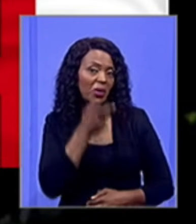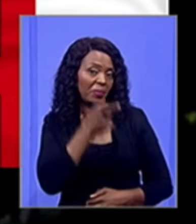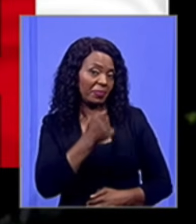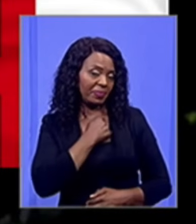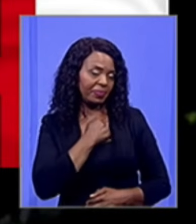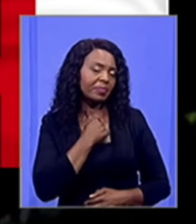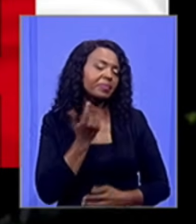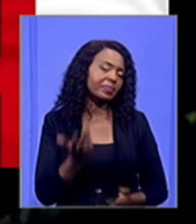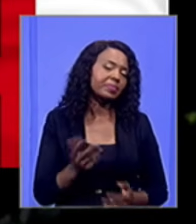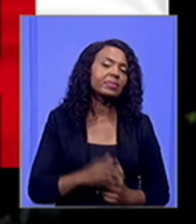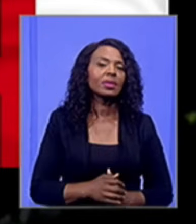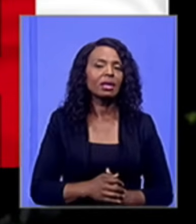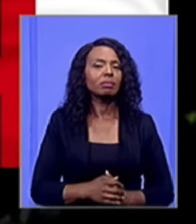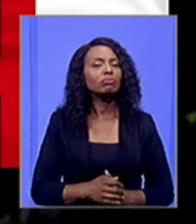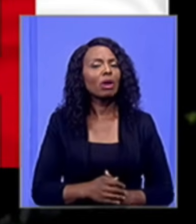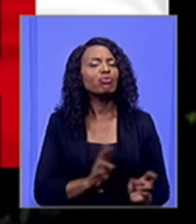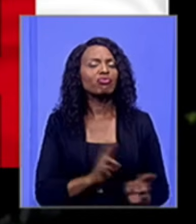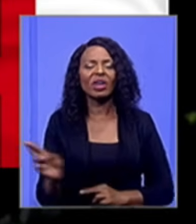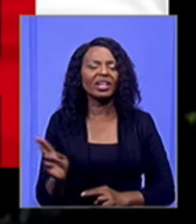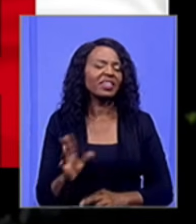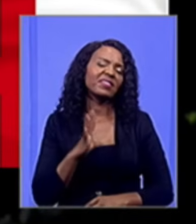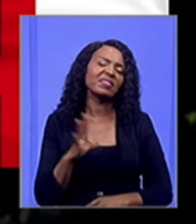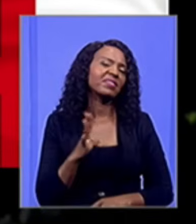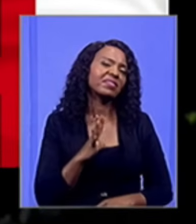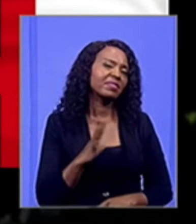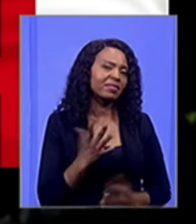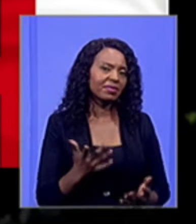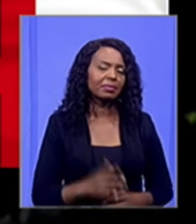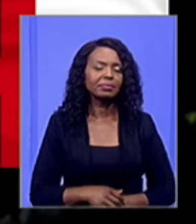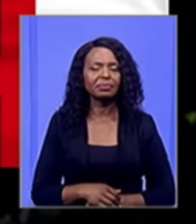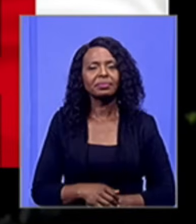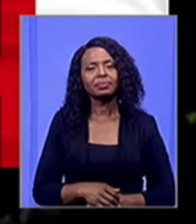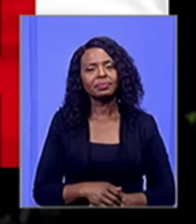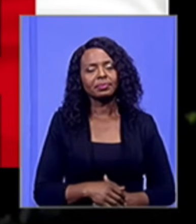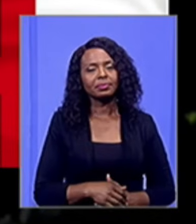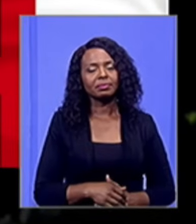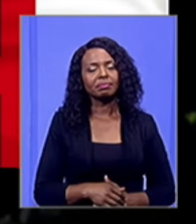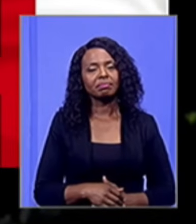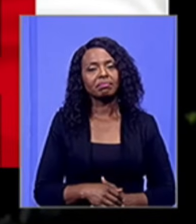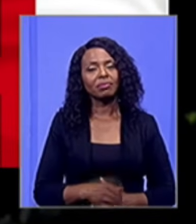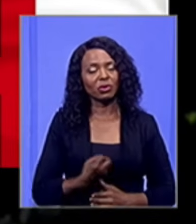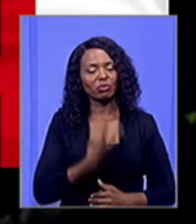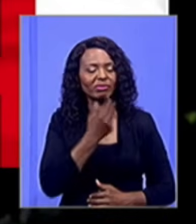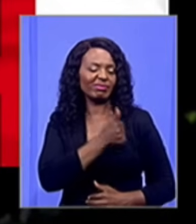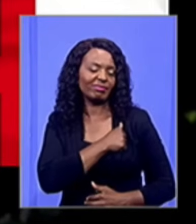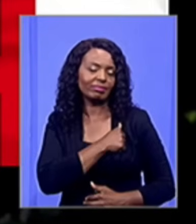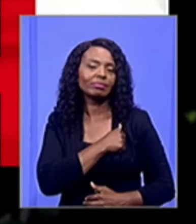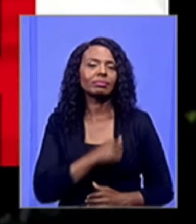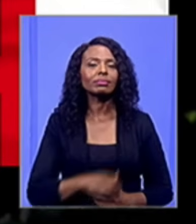fela ba tsene ba ipankantse jaaka ba tle ba dire ke ba eleletsa tsotlhe tse di